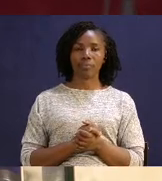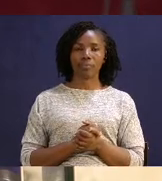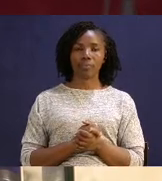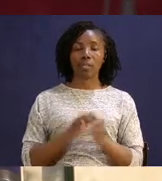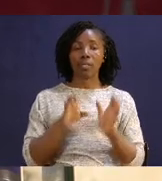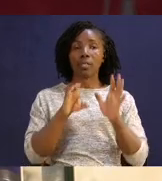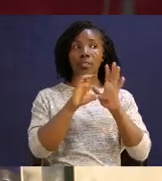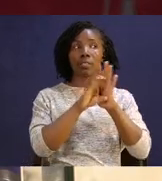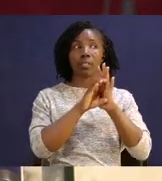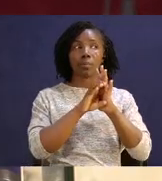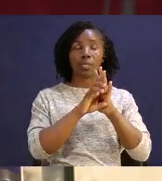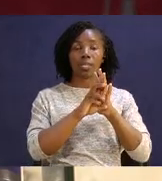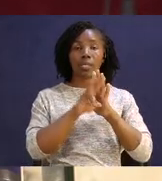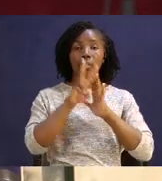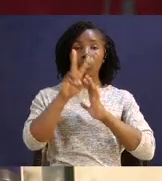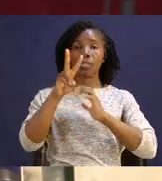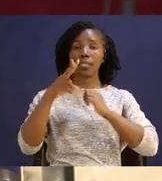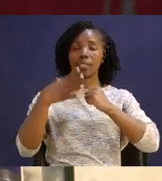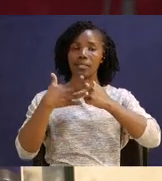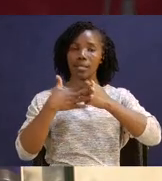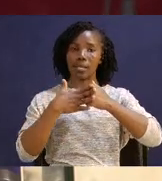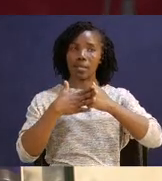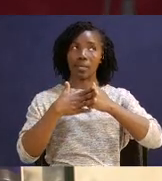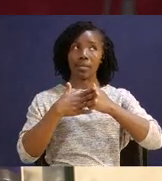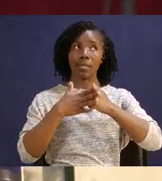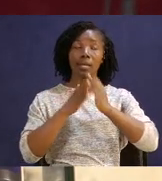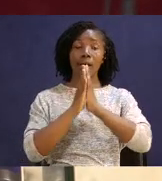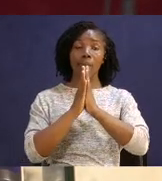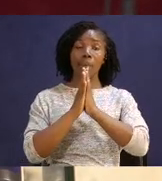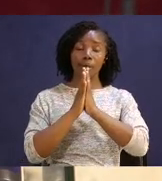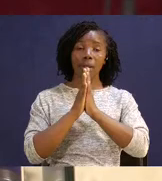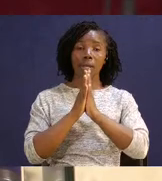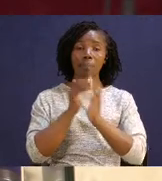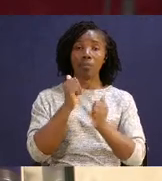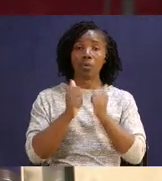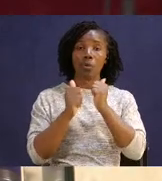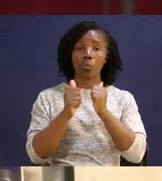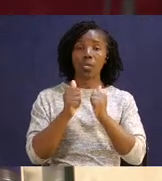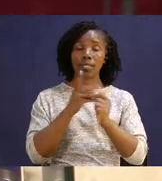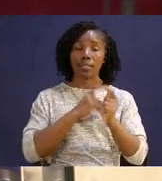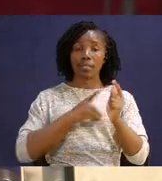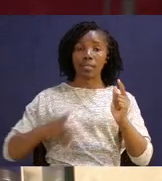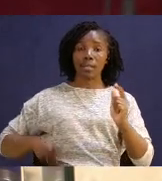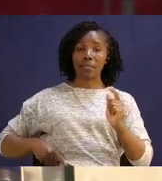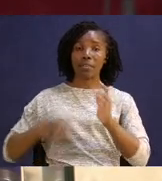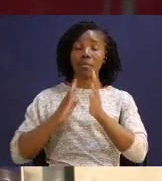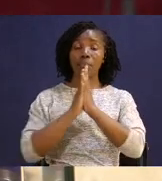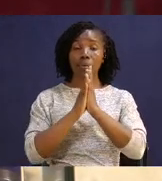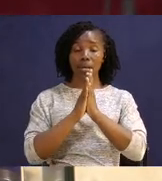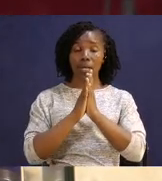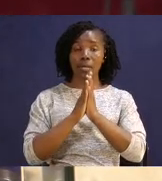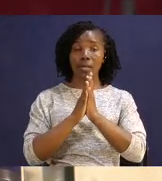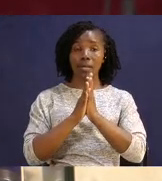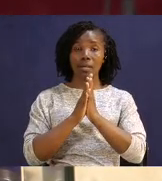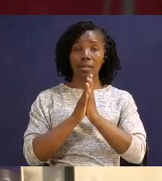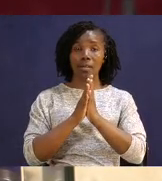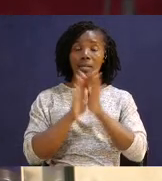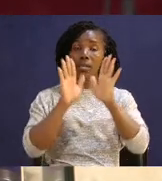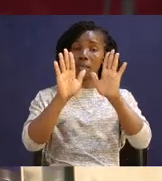Chronicles chapter 29, and this is the prayer that David prayed,